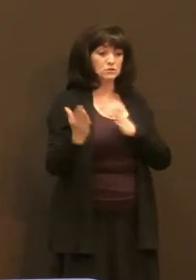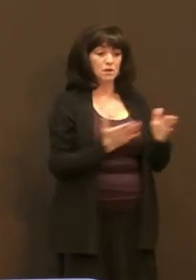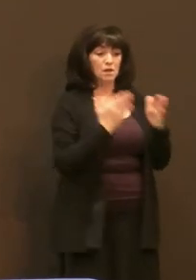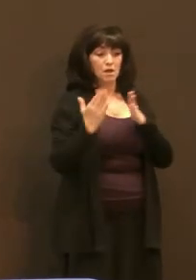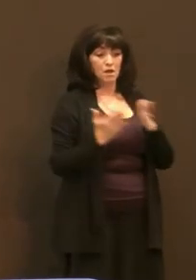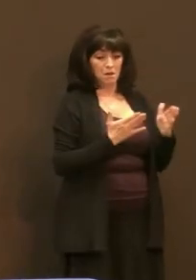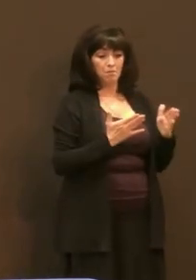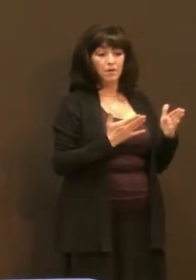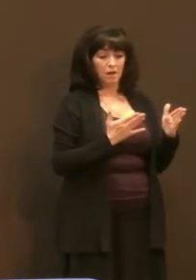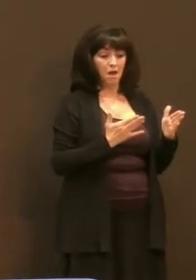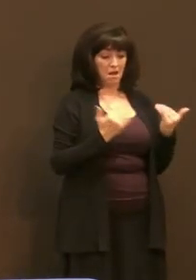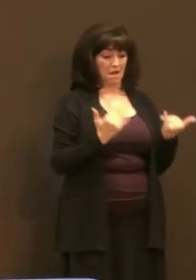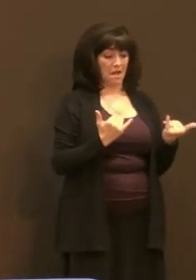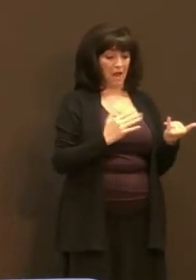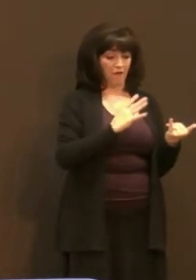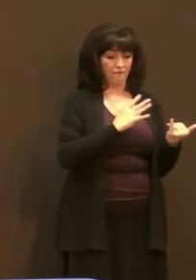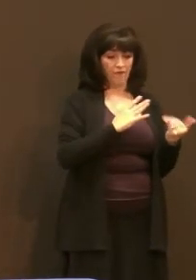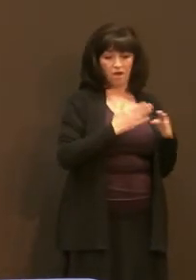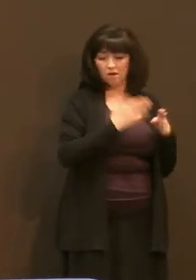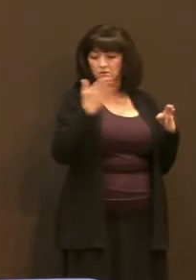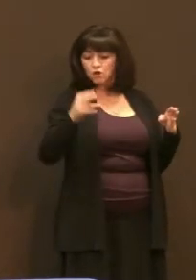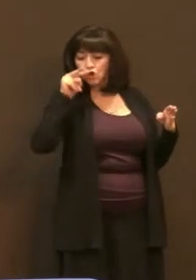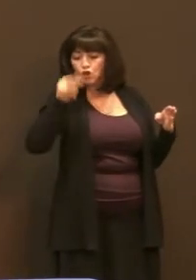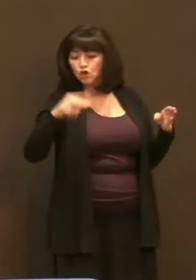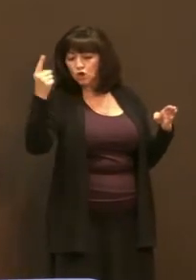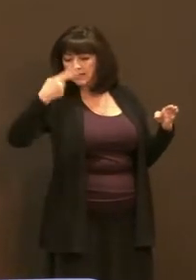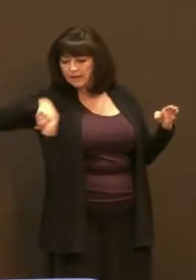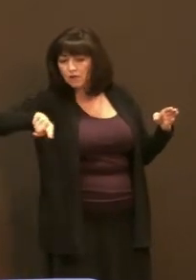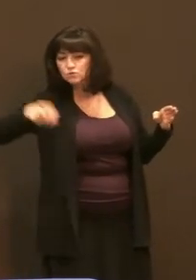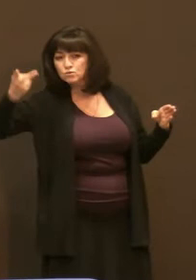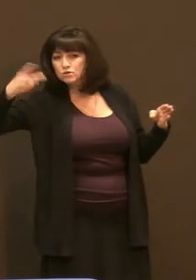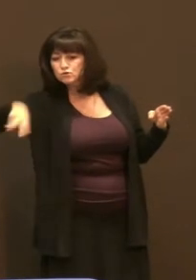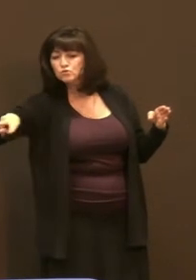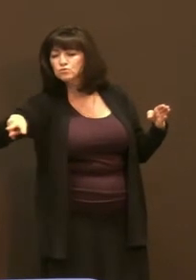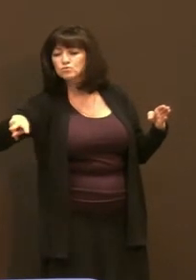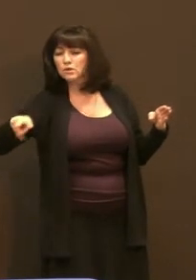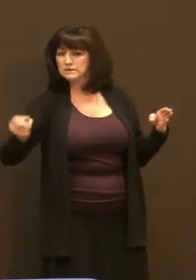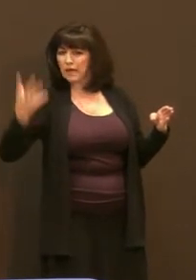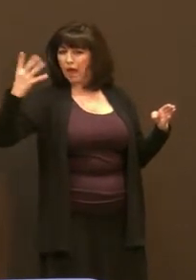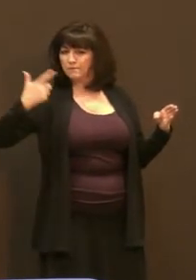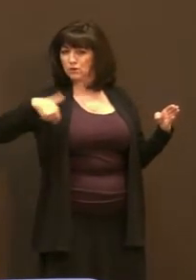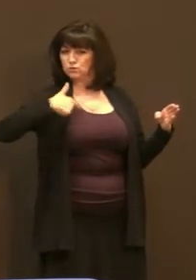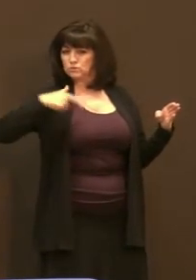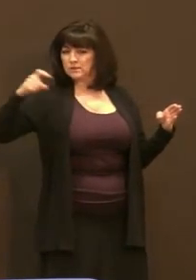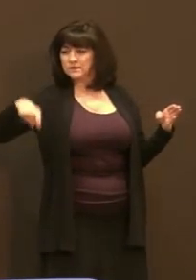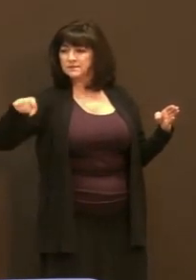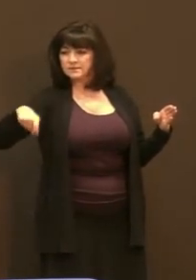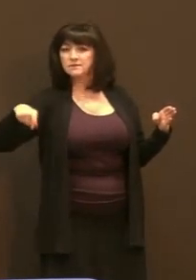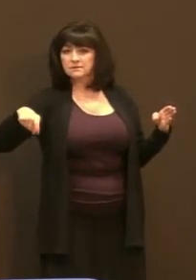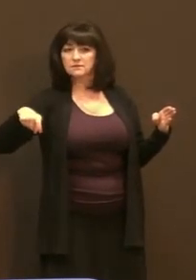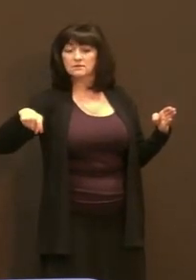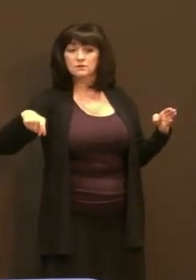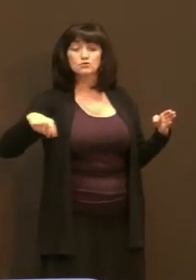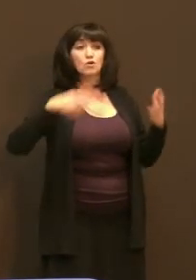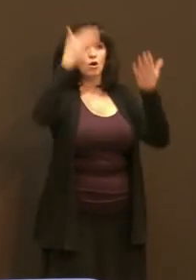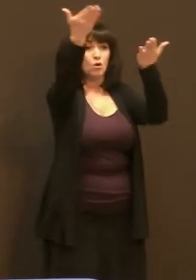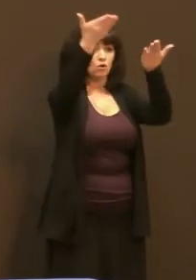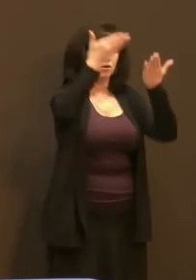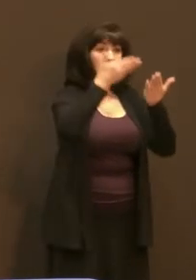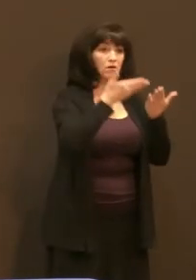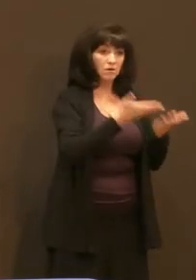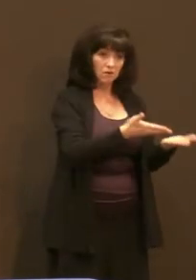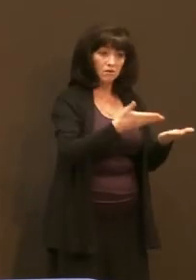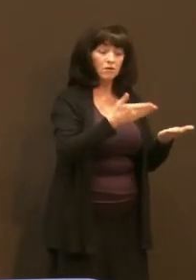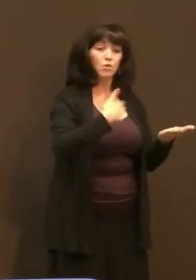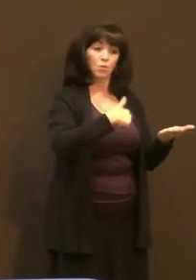these orders we've placed get here as soon as possible. So we don't count the order until it actually shows up. And part of that